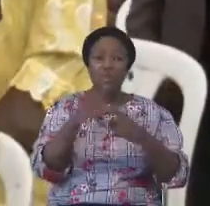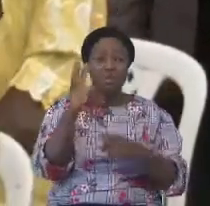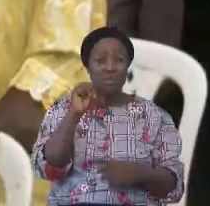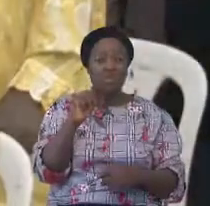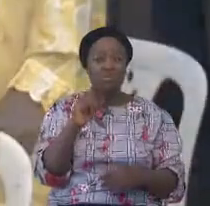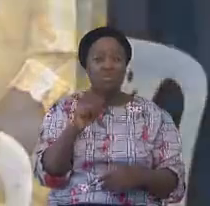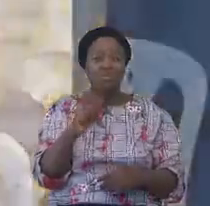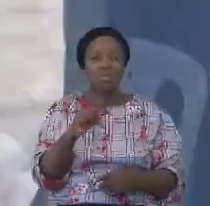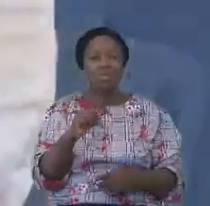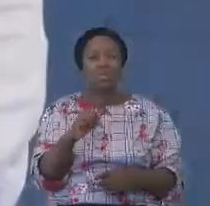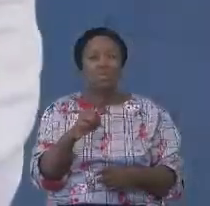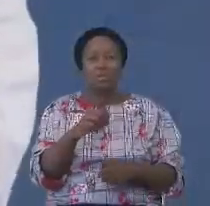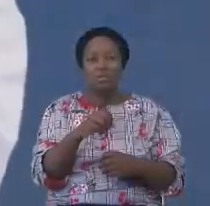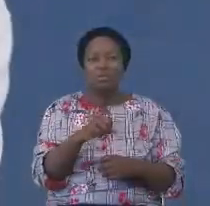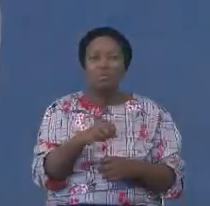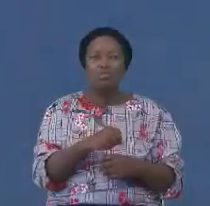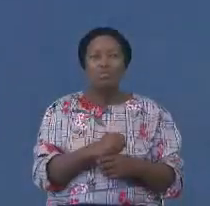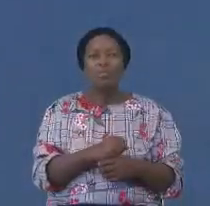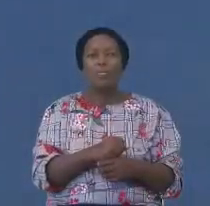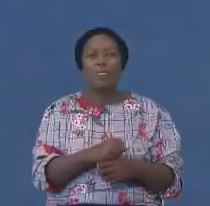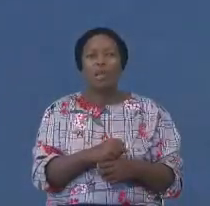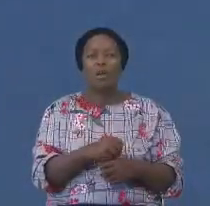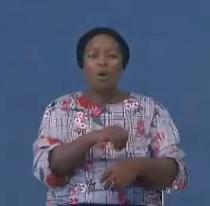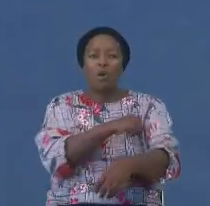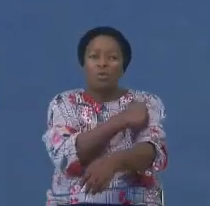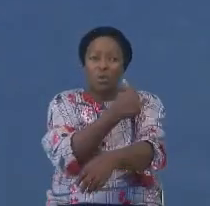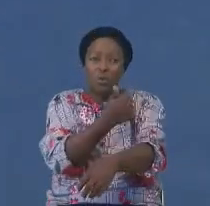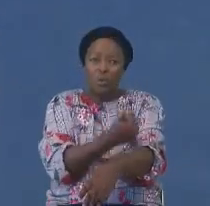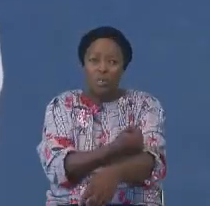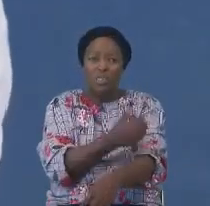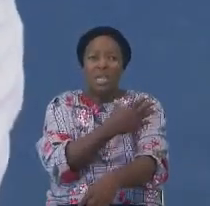submit myself to him,